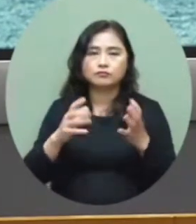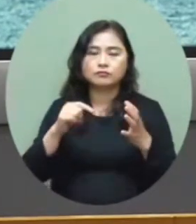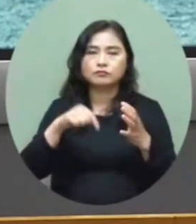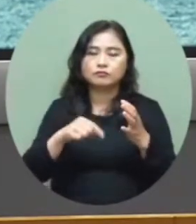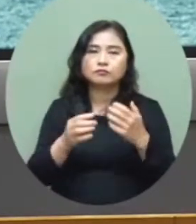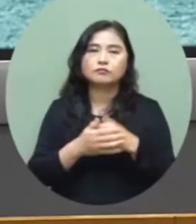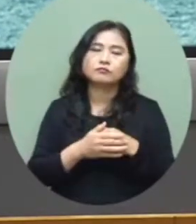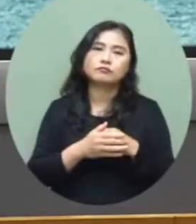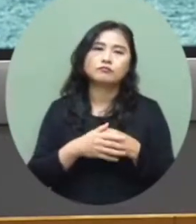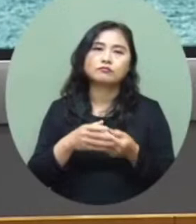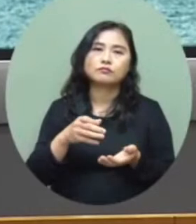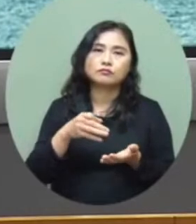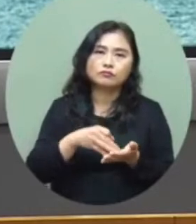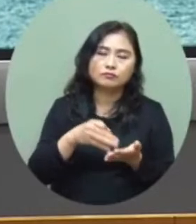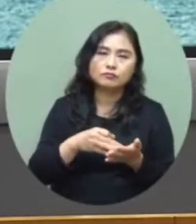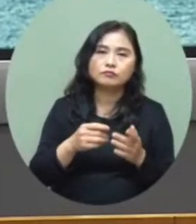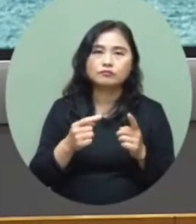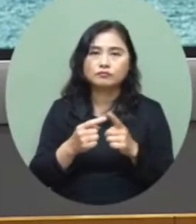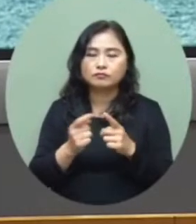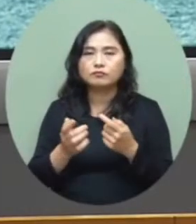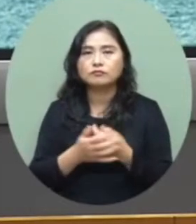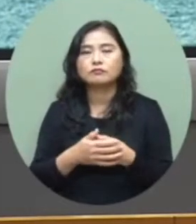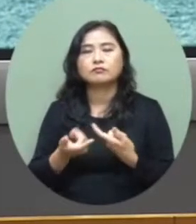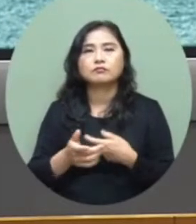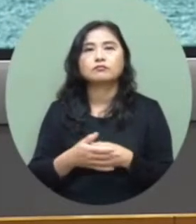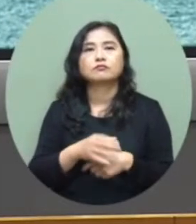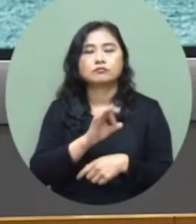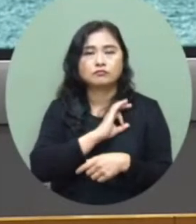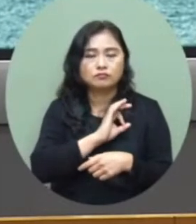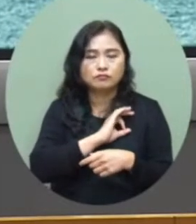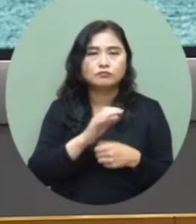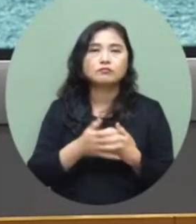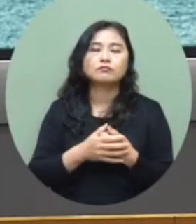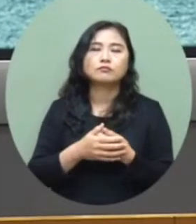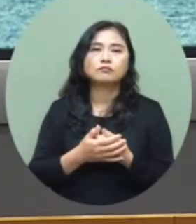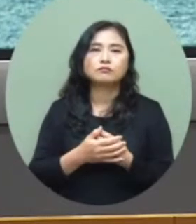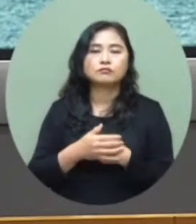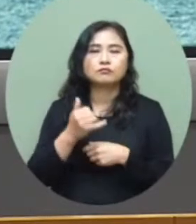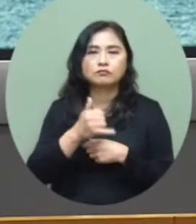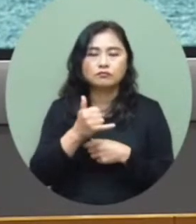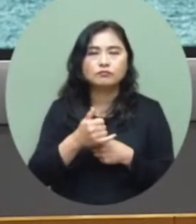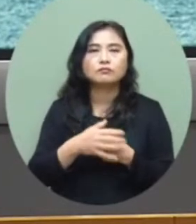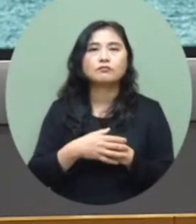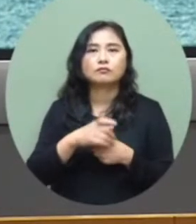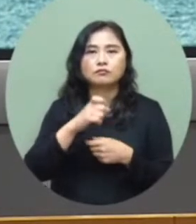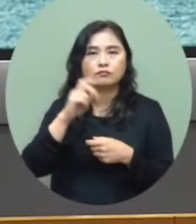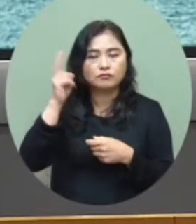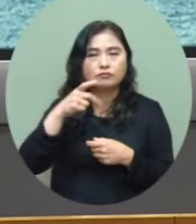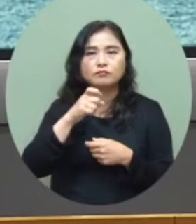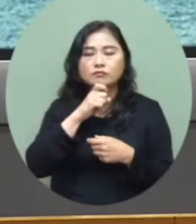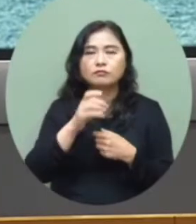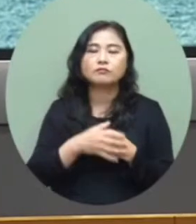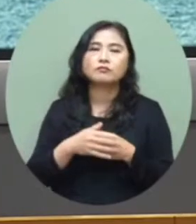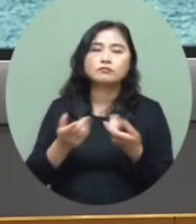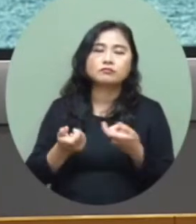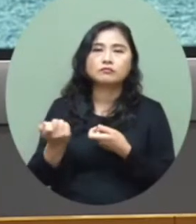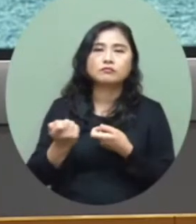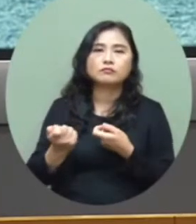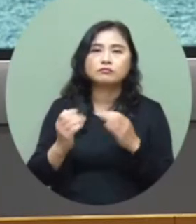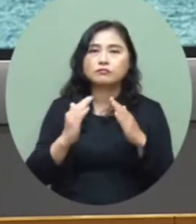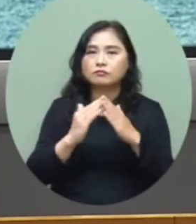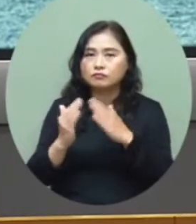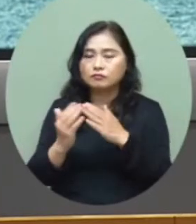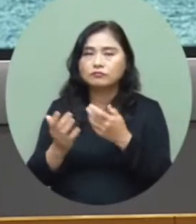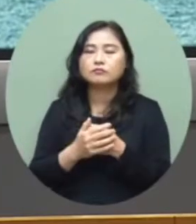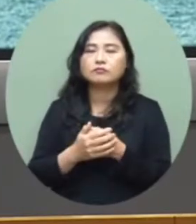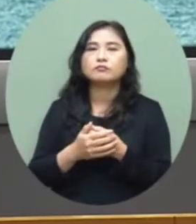will mainly have to rely on the service targets who have been frequently using the service and so on. But then where elders